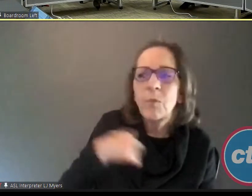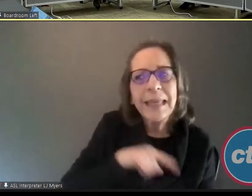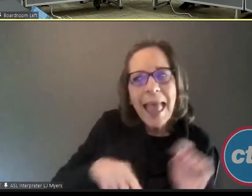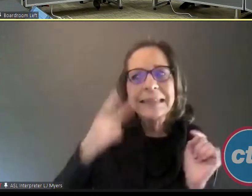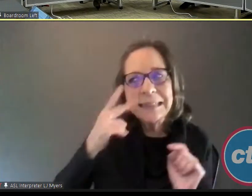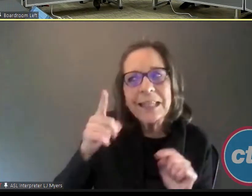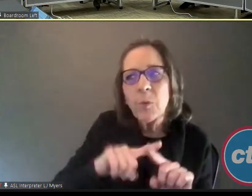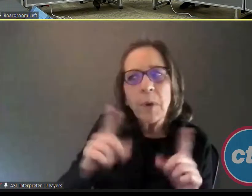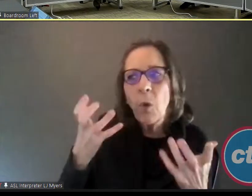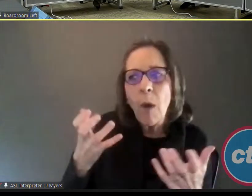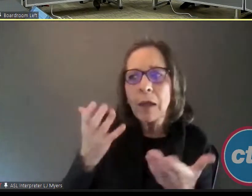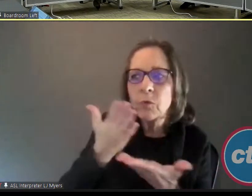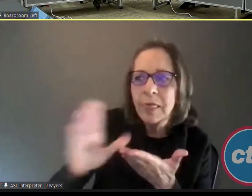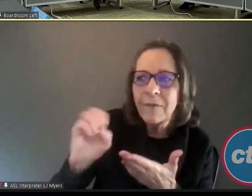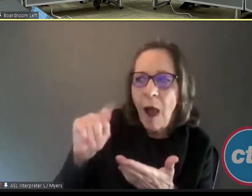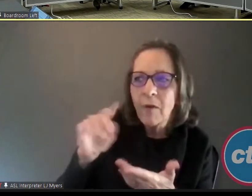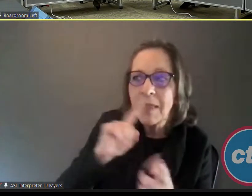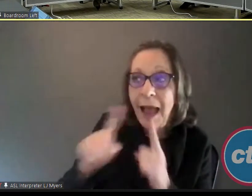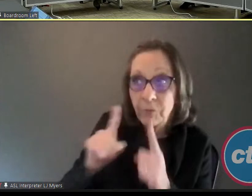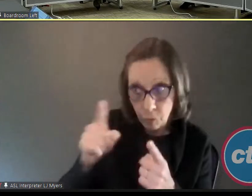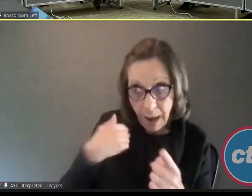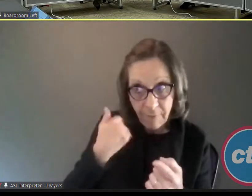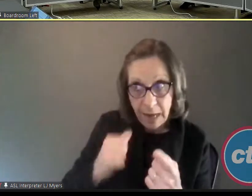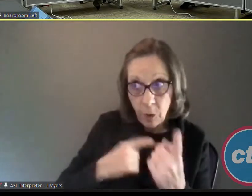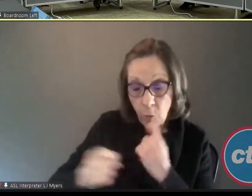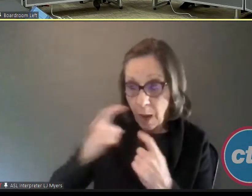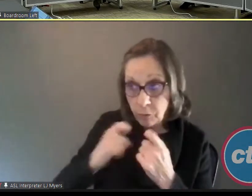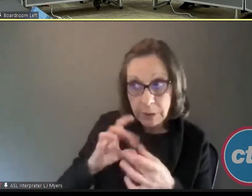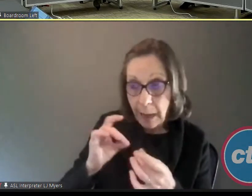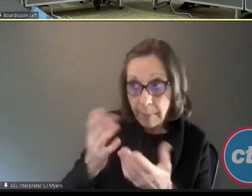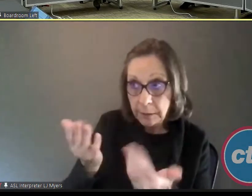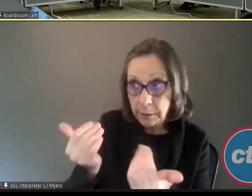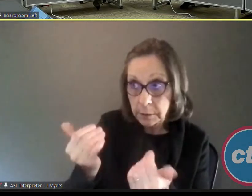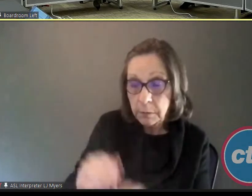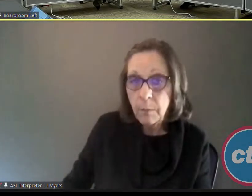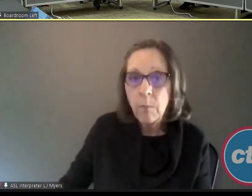but we don't want to leave you out of the conversation. Do you have any questions or comments?